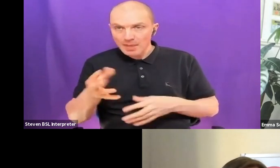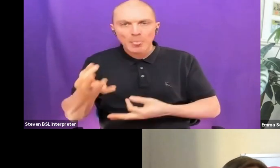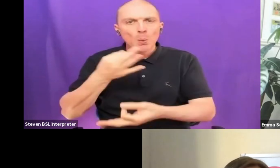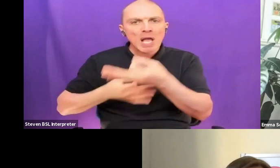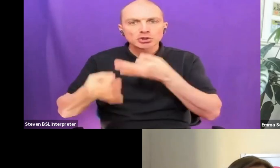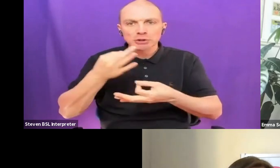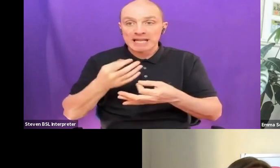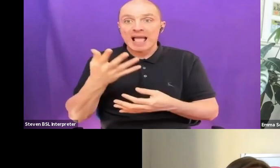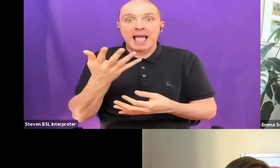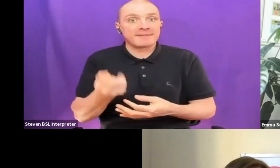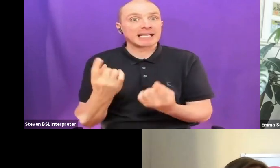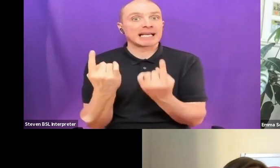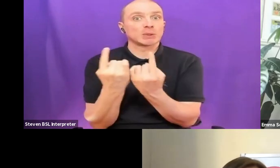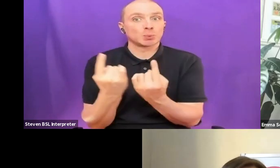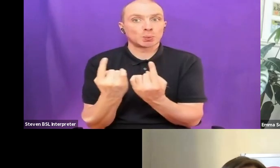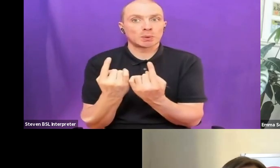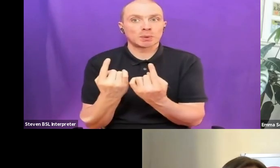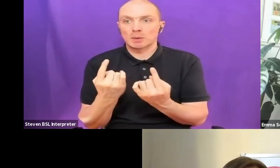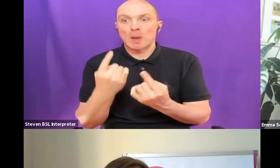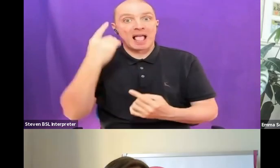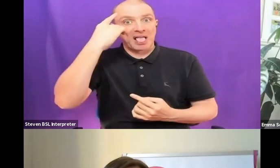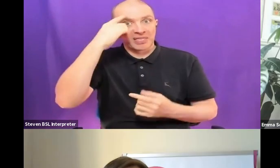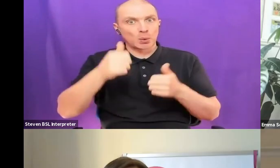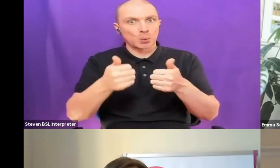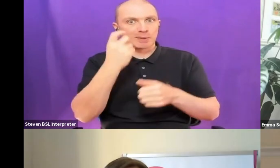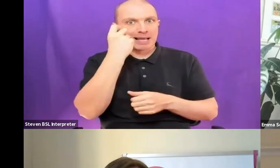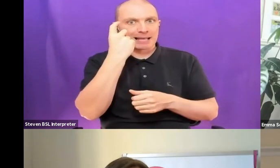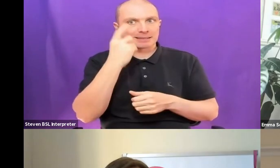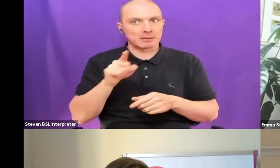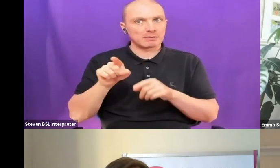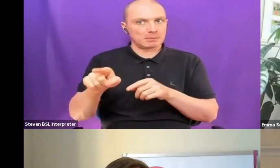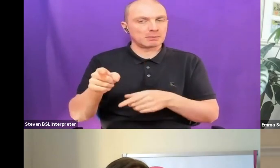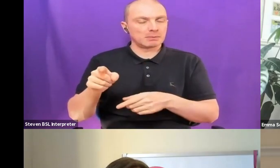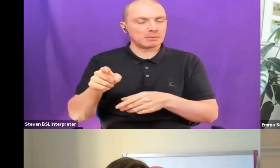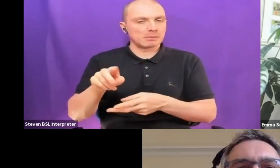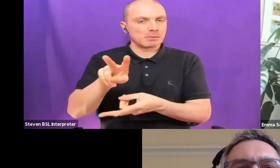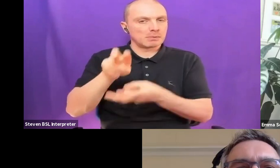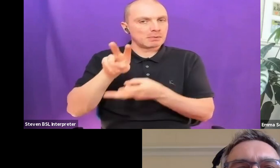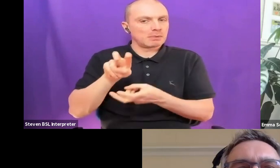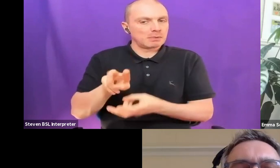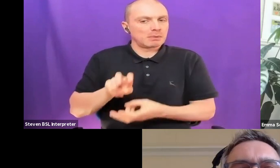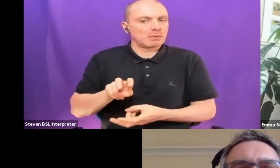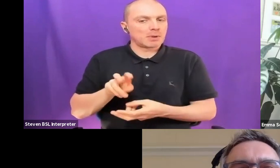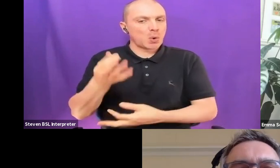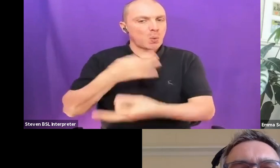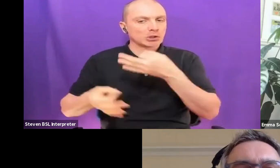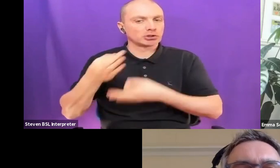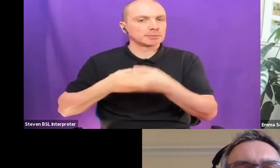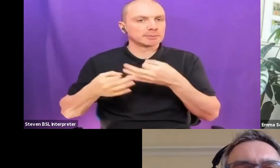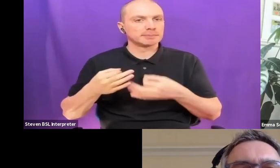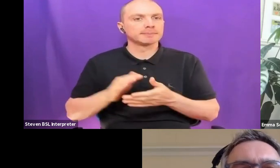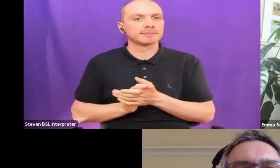through those questions just now. Thanks. Thanks, Marvin, that's great. Yeah, I think the points that came out of our poll are really